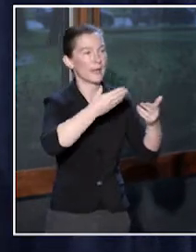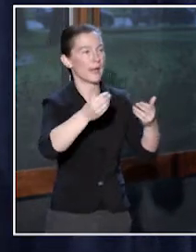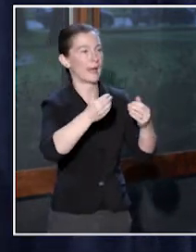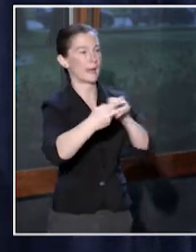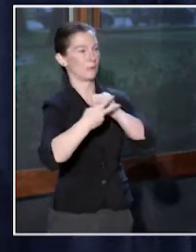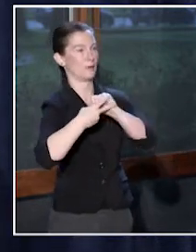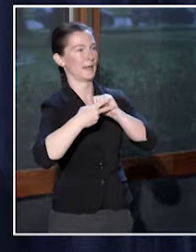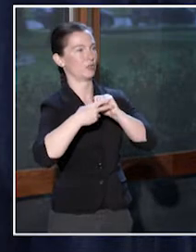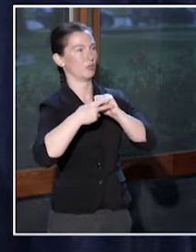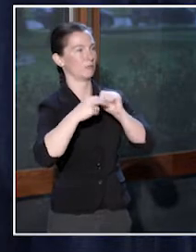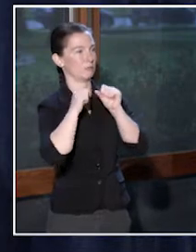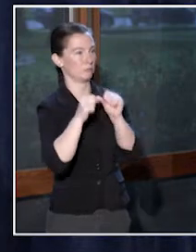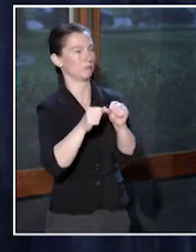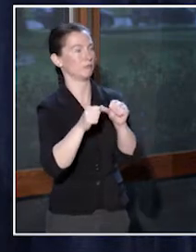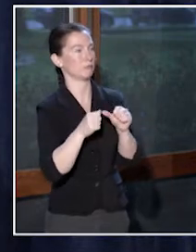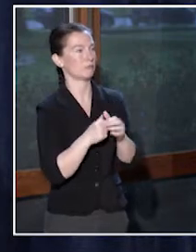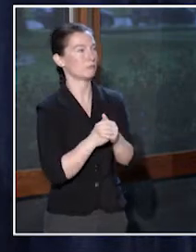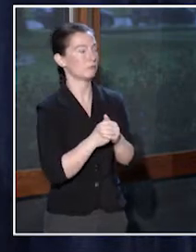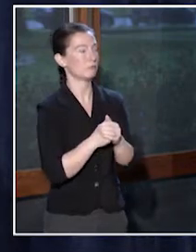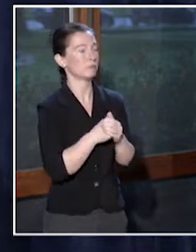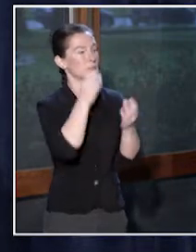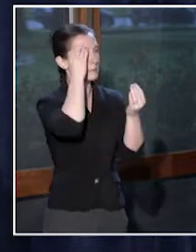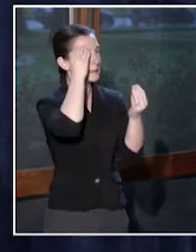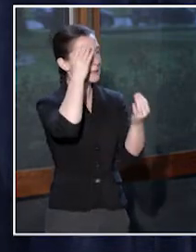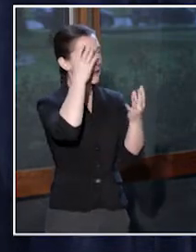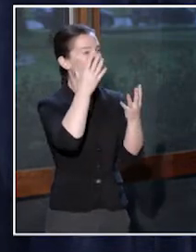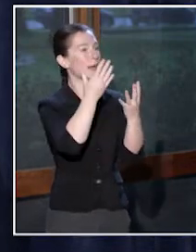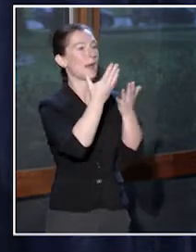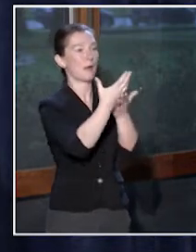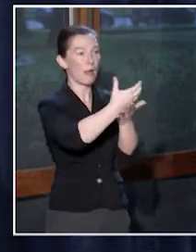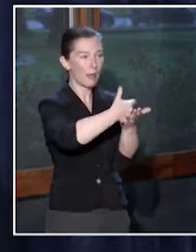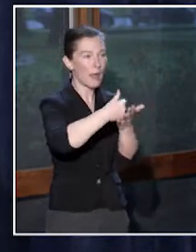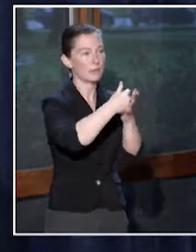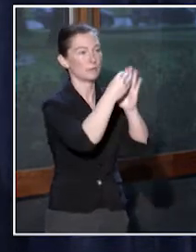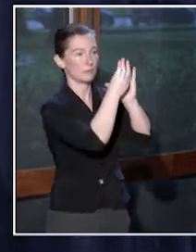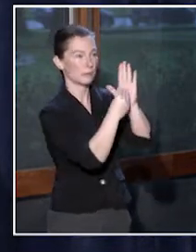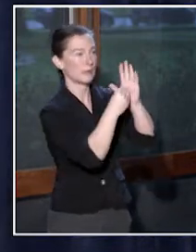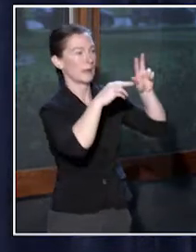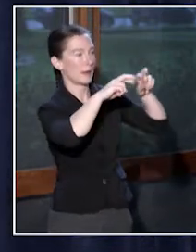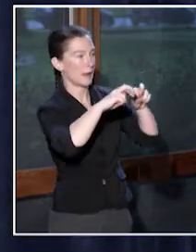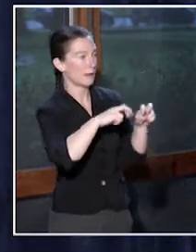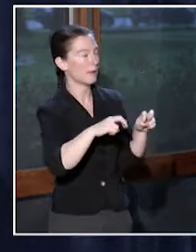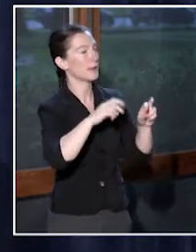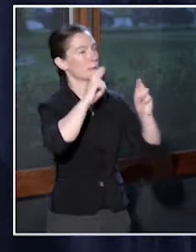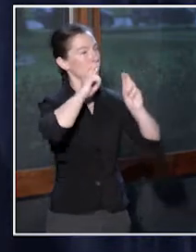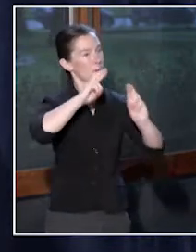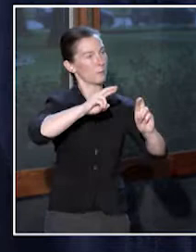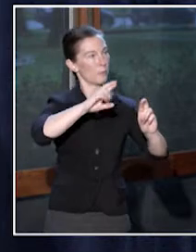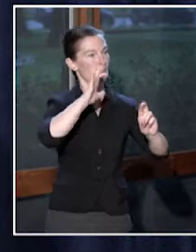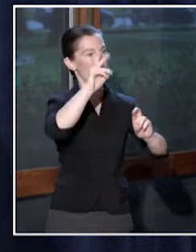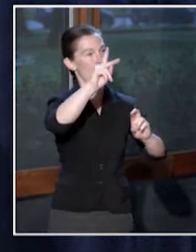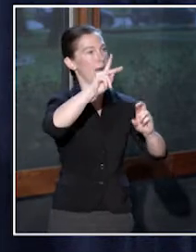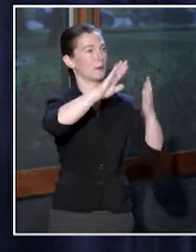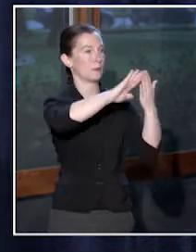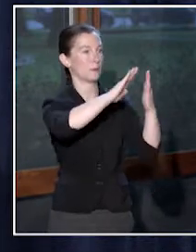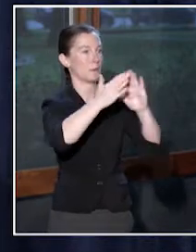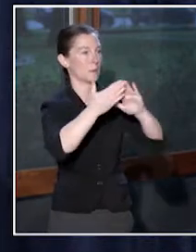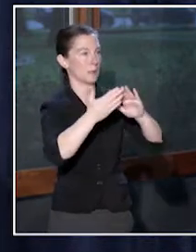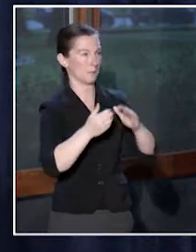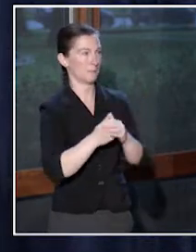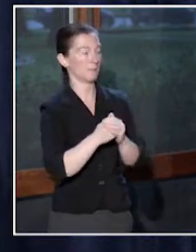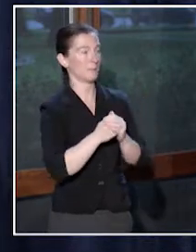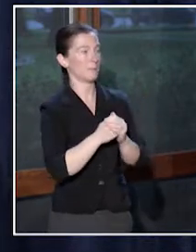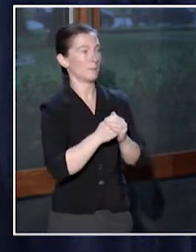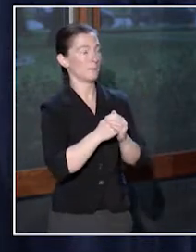data, lots of it, and they're going to analyze it, and they're going to report it out to the community so that all of us can see what's going on.